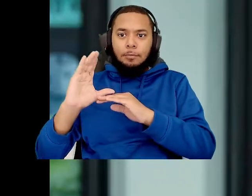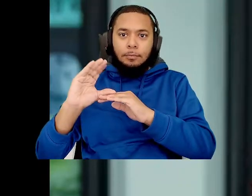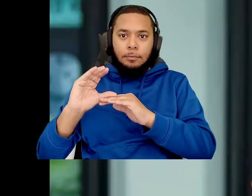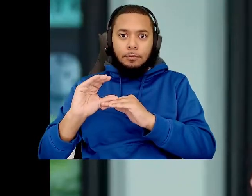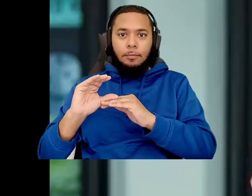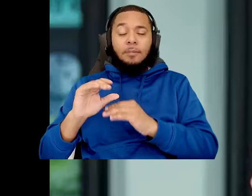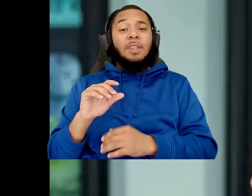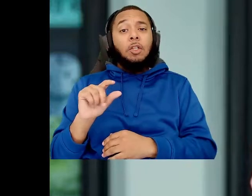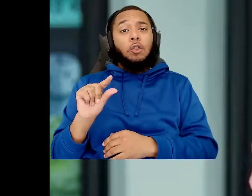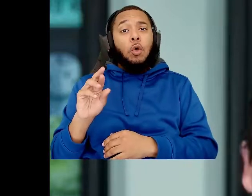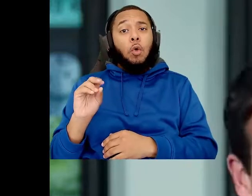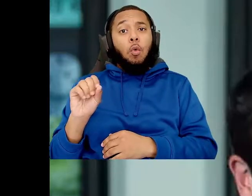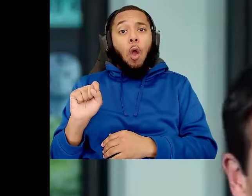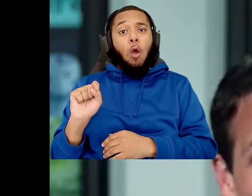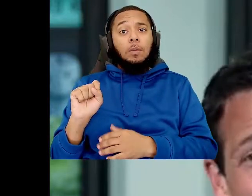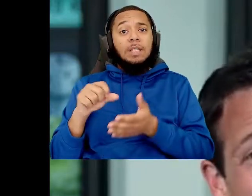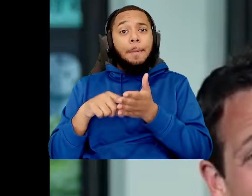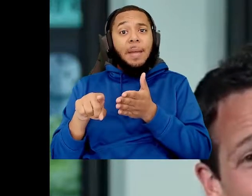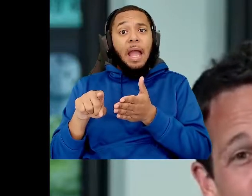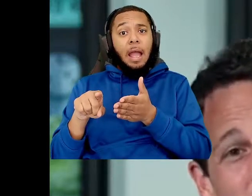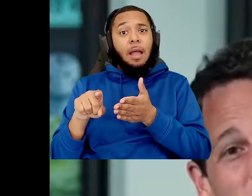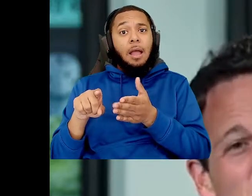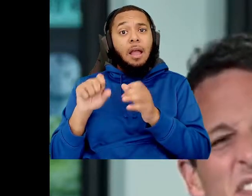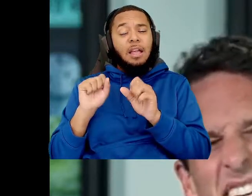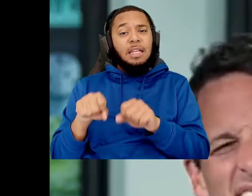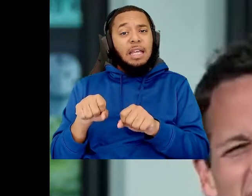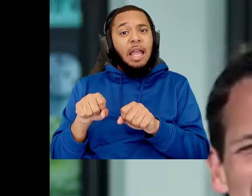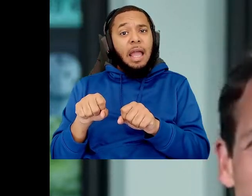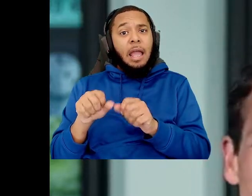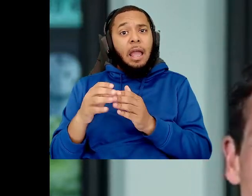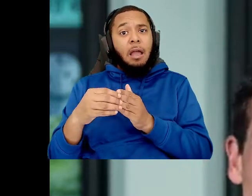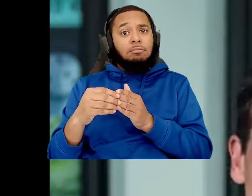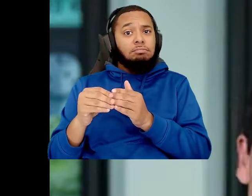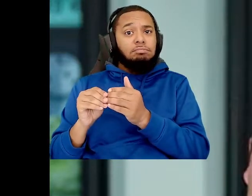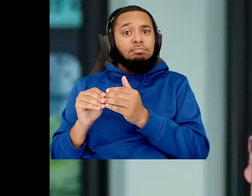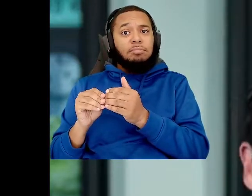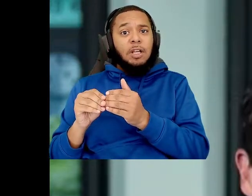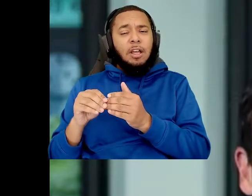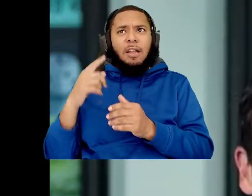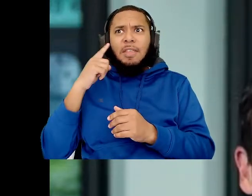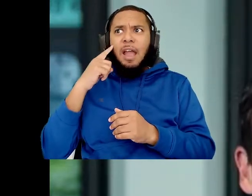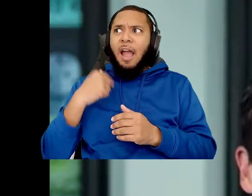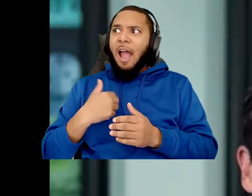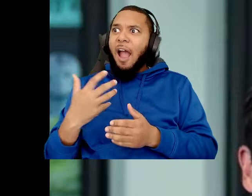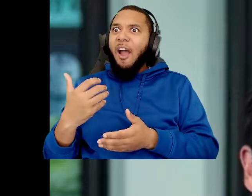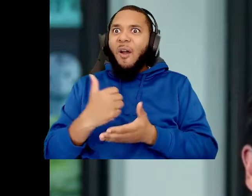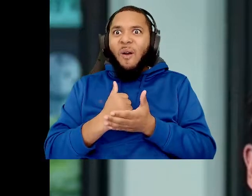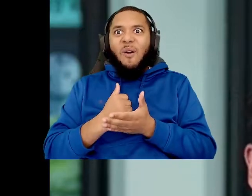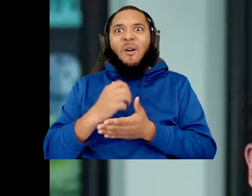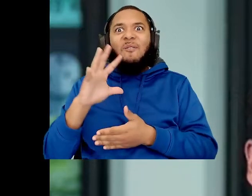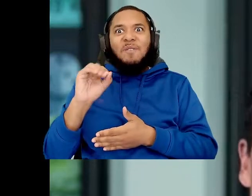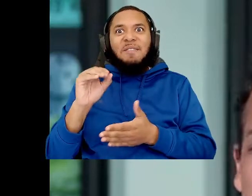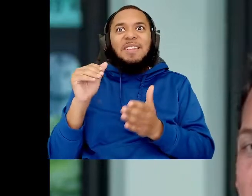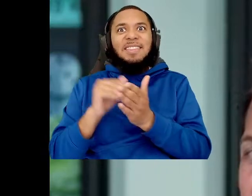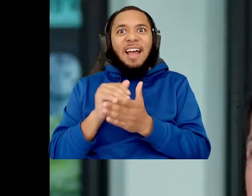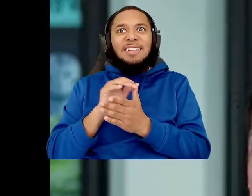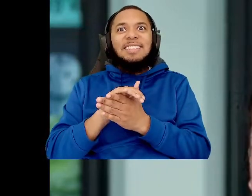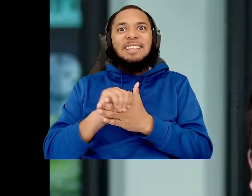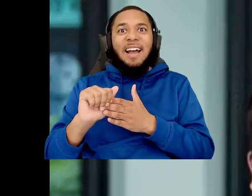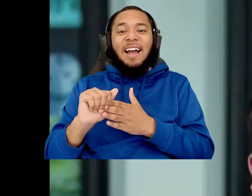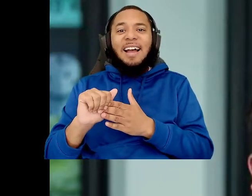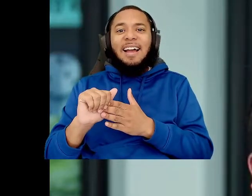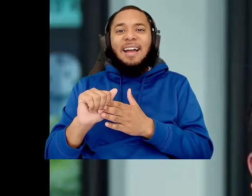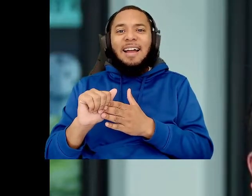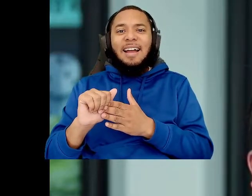be misleading because you look at it and you're like, I'm making $50K. Life is good. But what you aren't